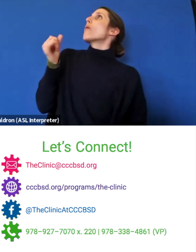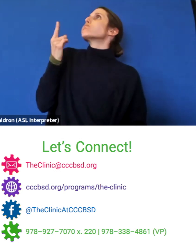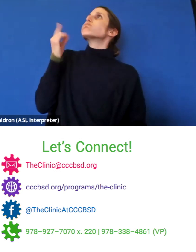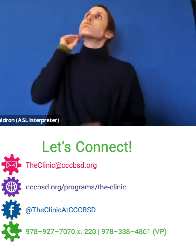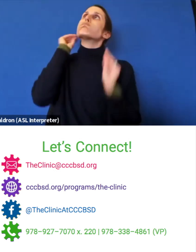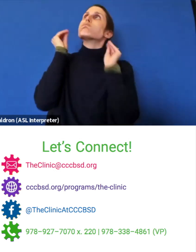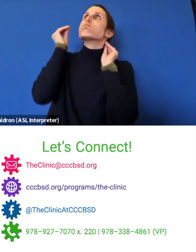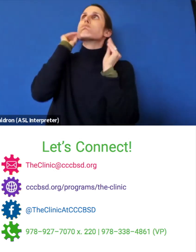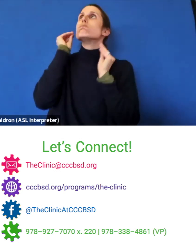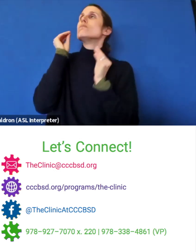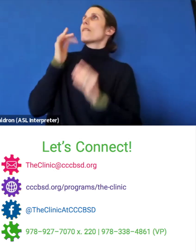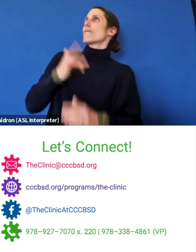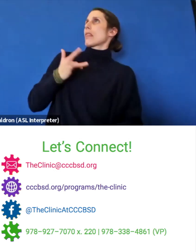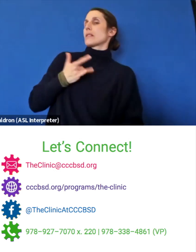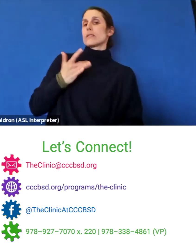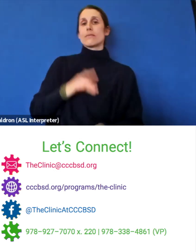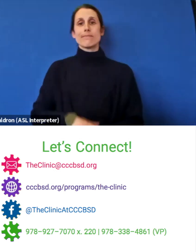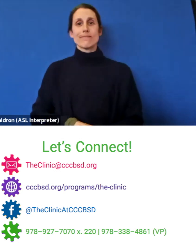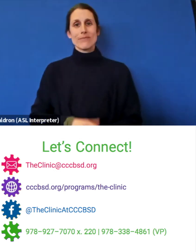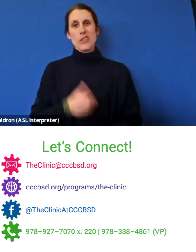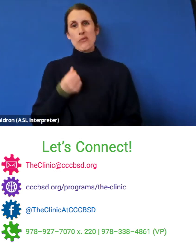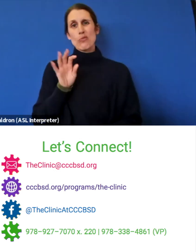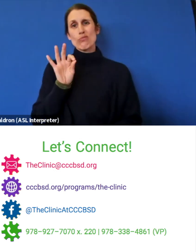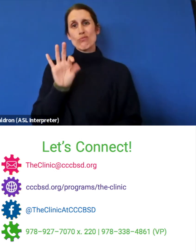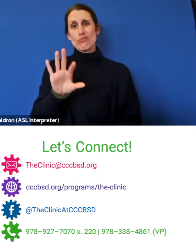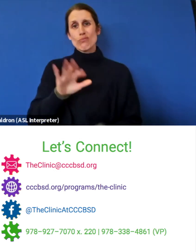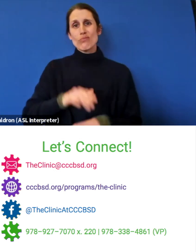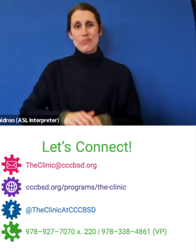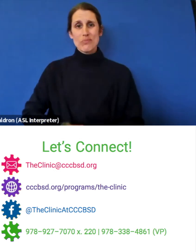examples. Great.